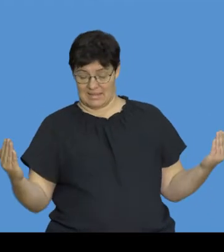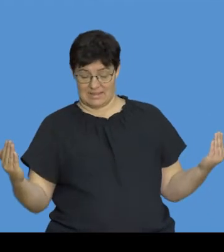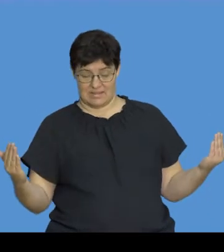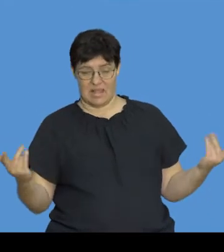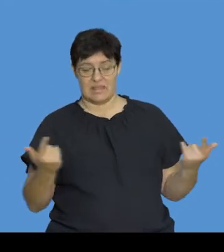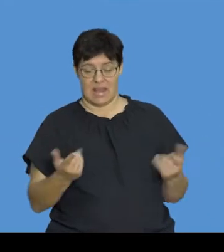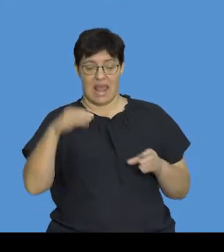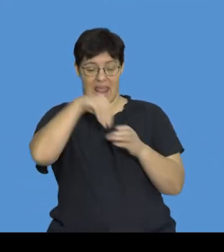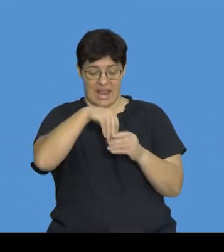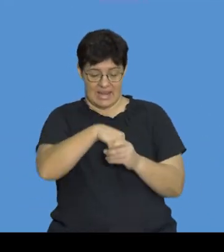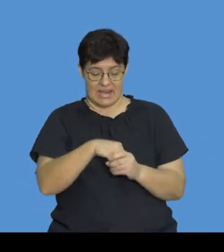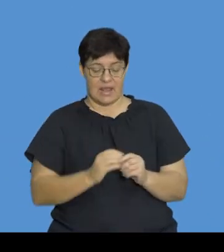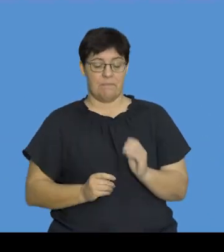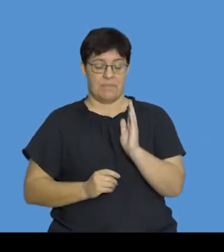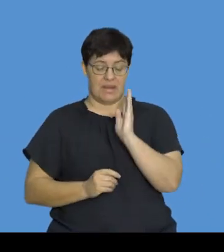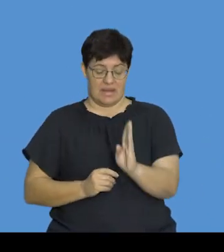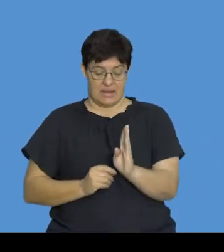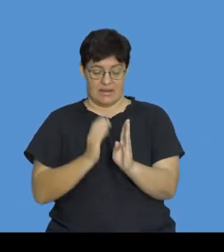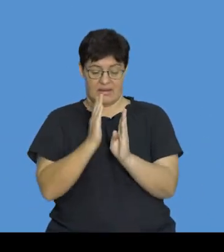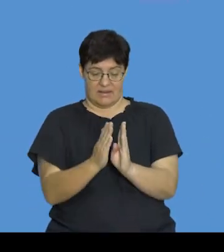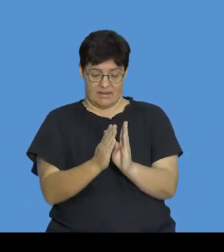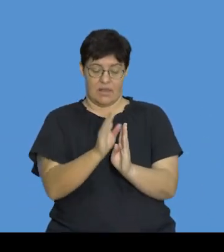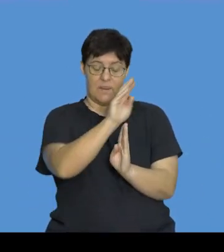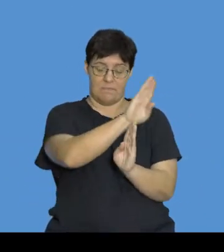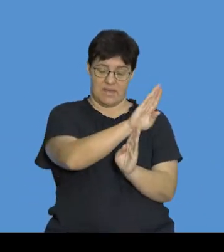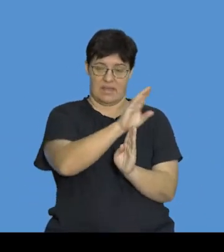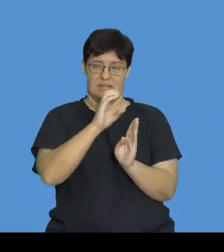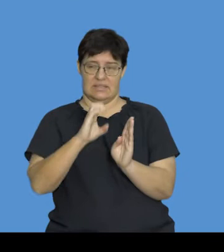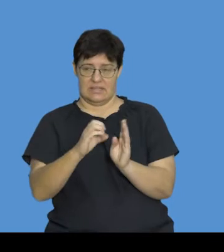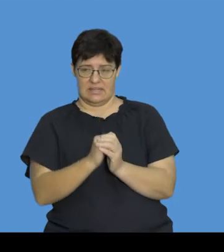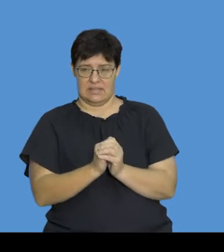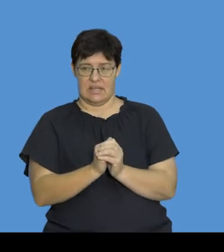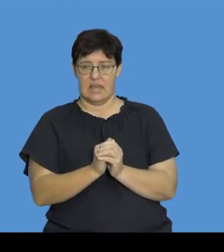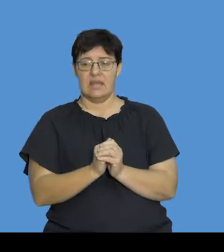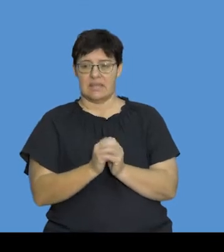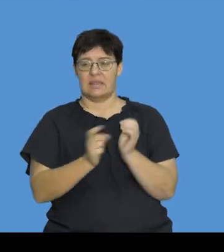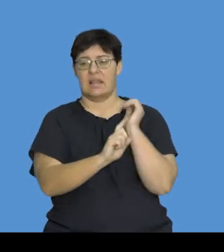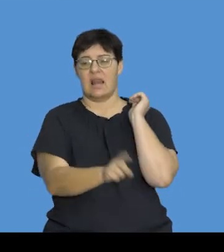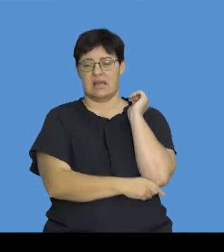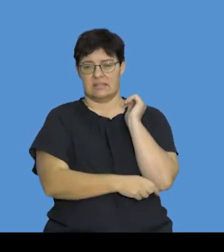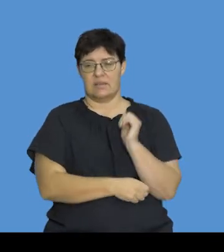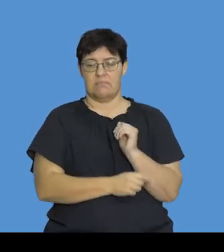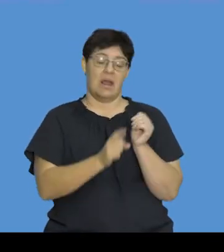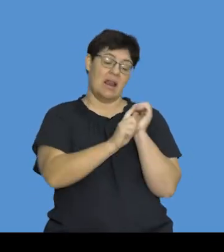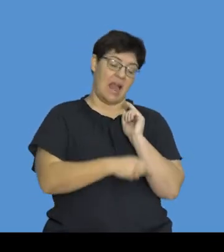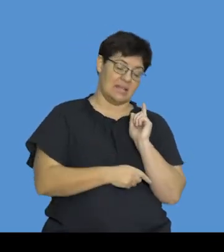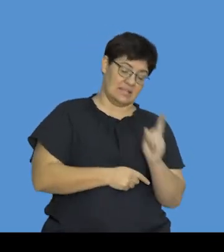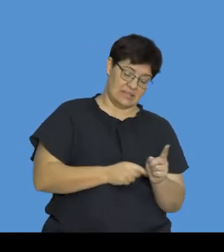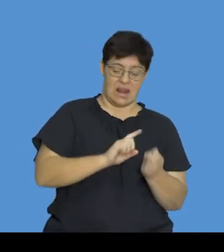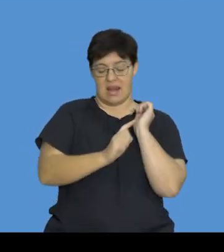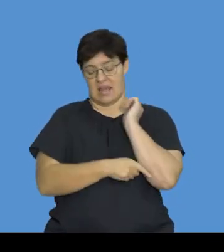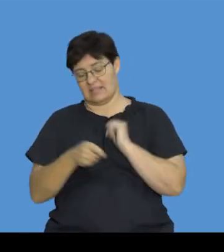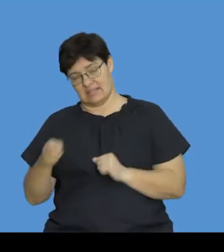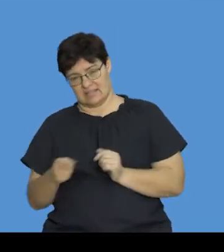the inners will be the inner terms of each bracket. And then it will be the last, meaning the last term in each